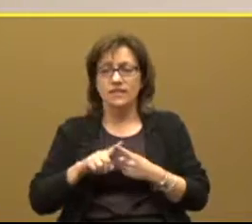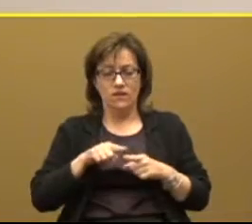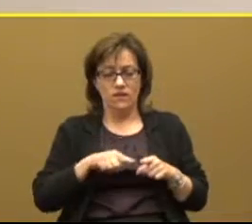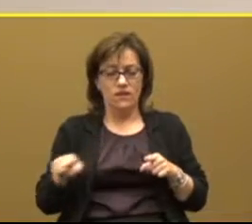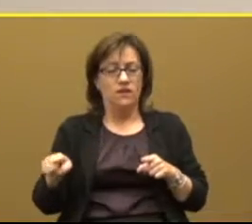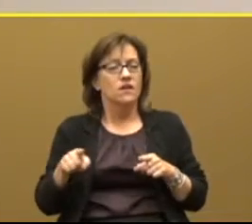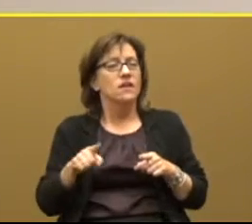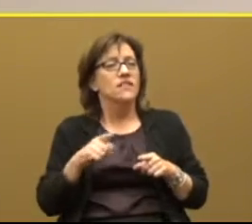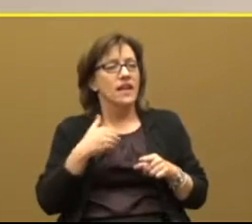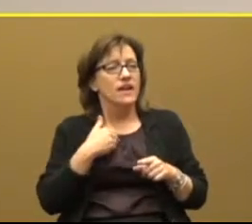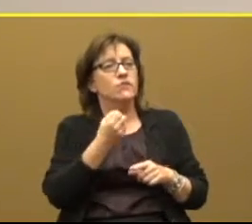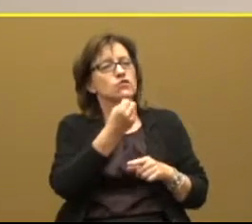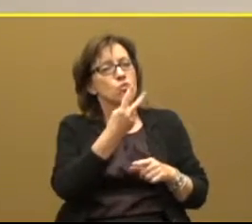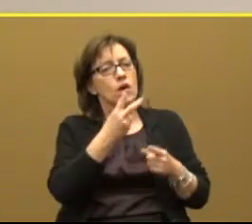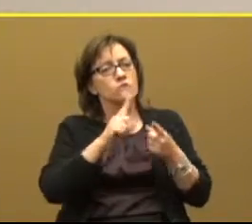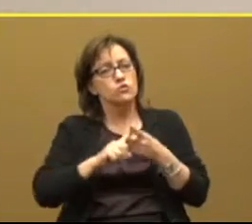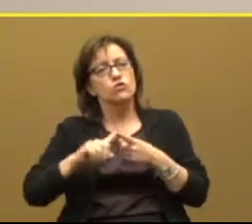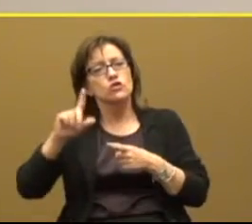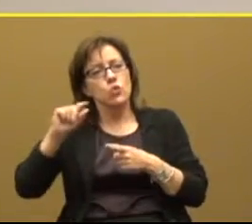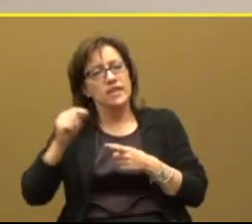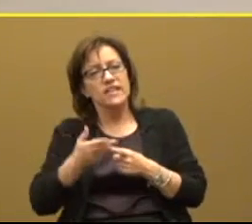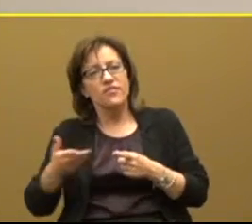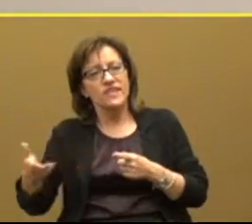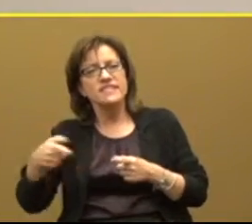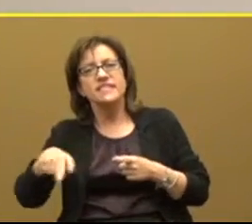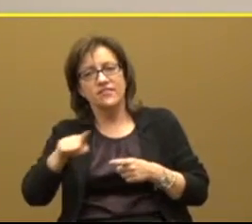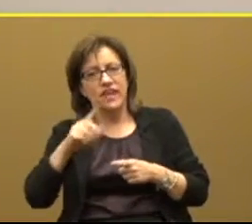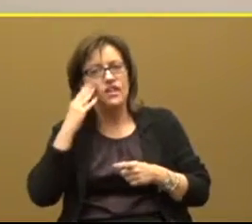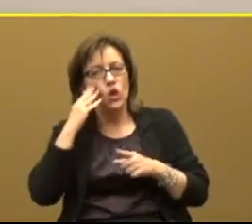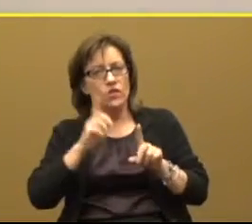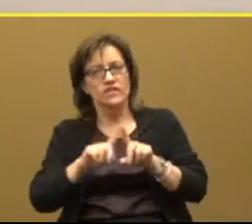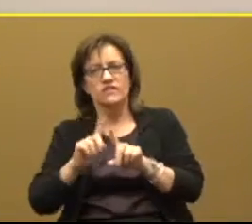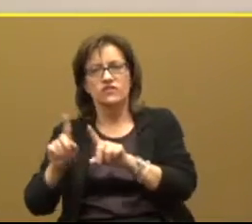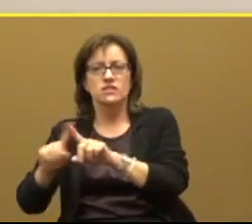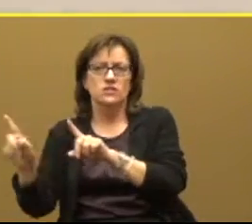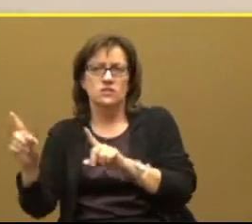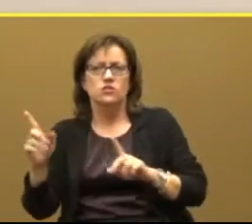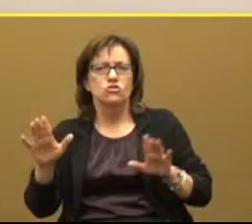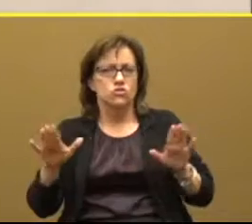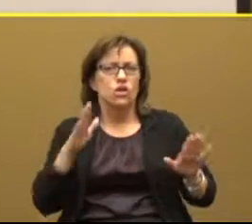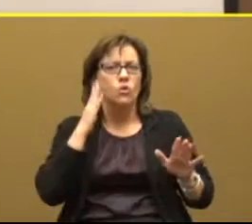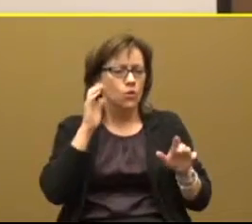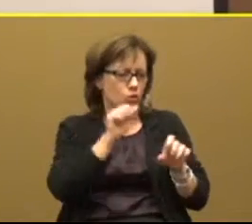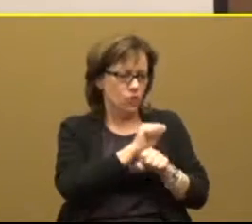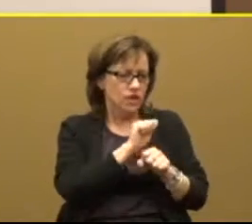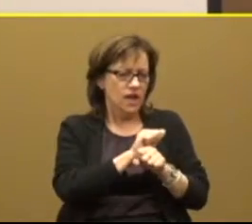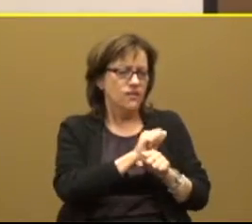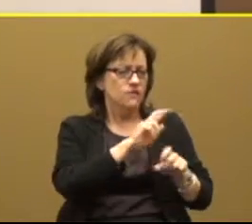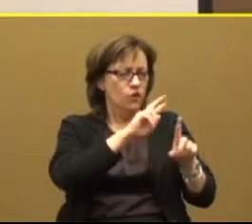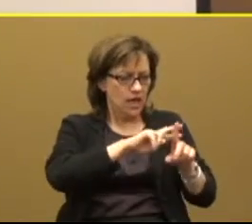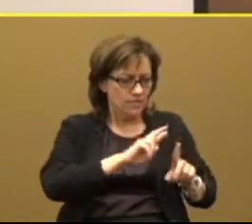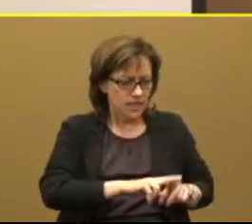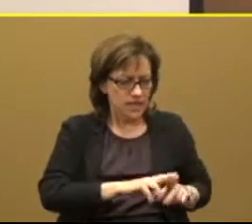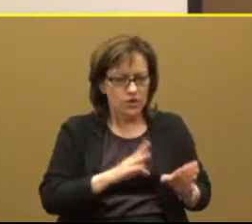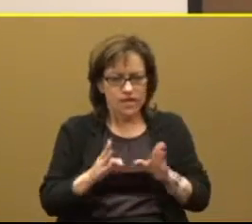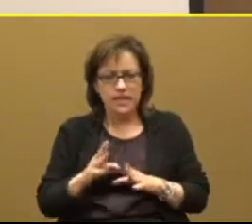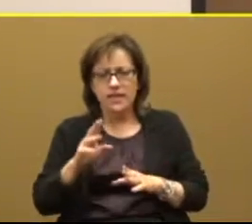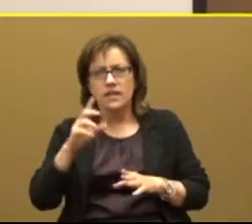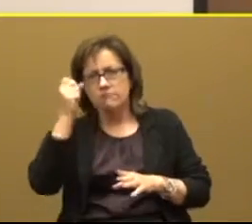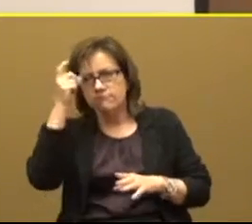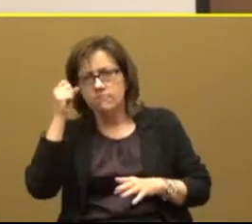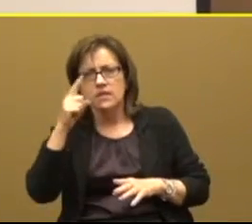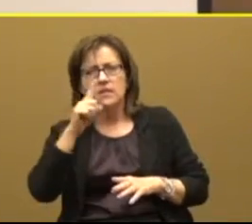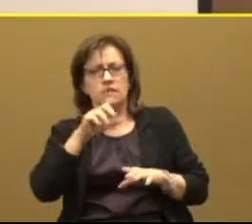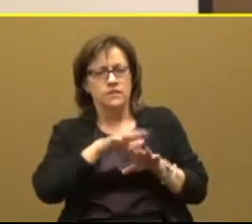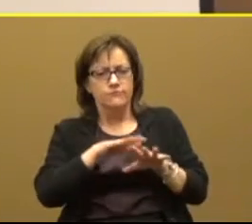can discriminate. So you're going to be working on vocabulary and discrimination a lot before you can